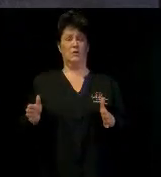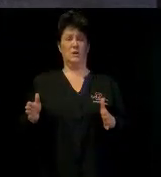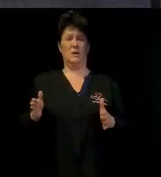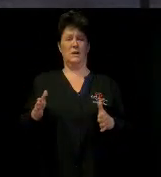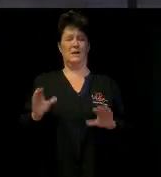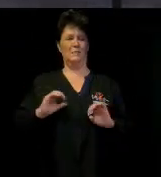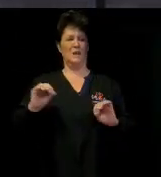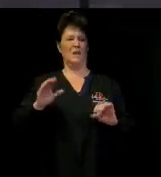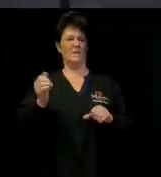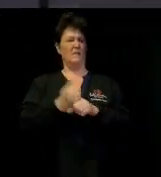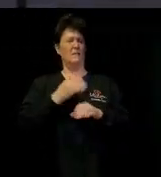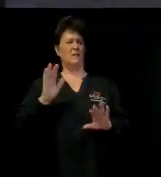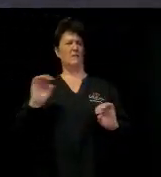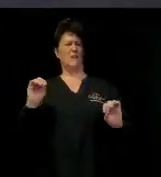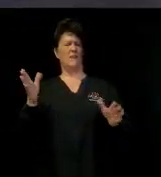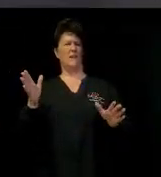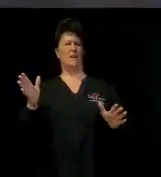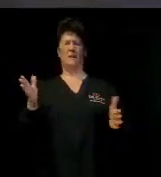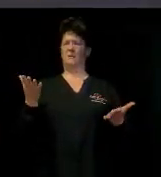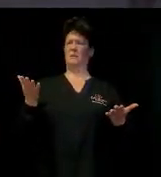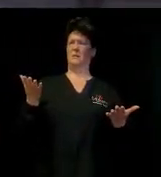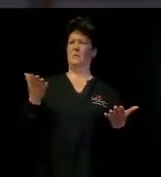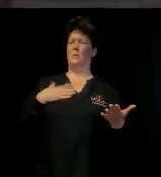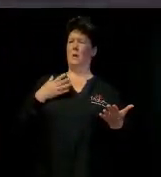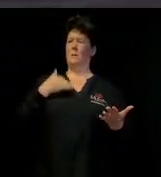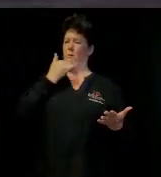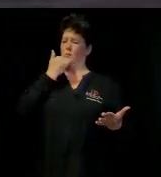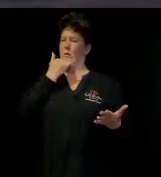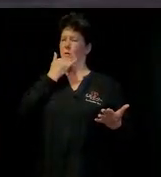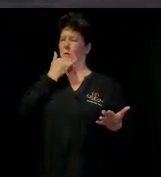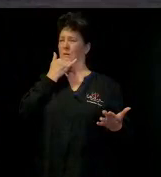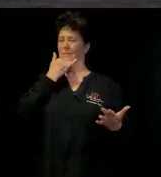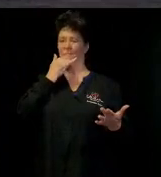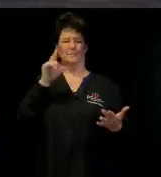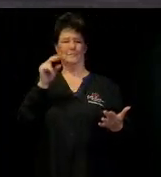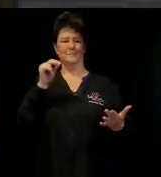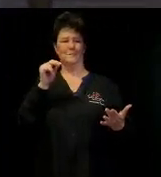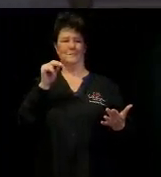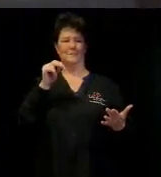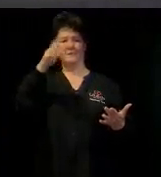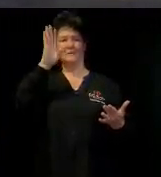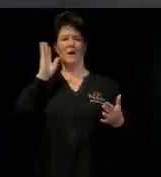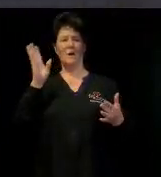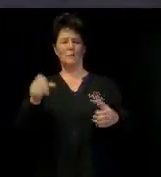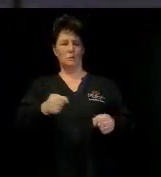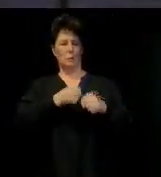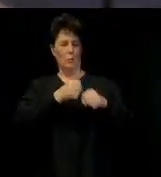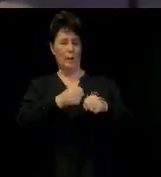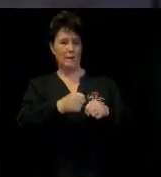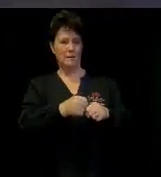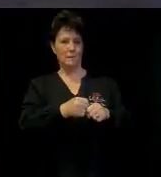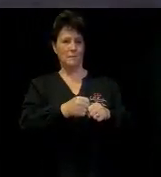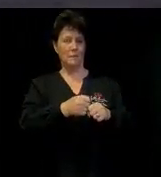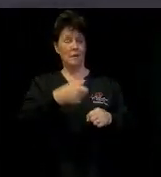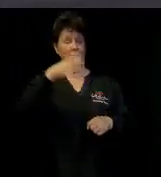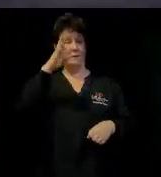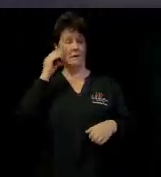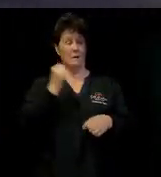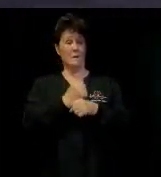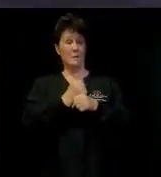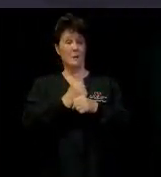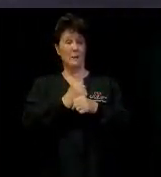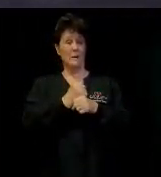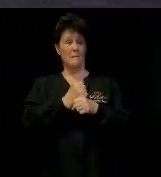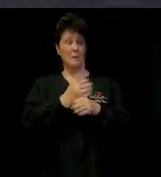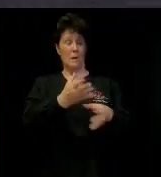find you out, and then get you plugged in here. But I want you to know I'm learning more and more that God's bringing me from a place of me experiencing